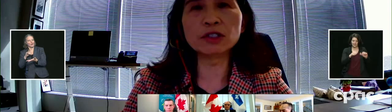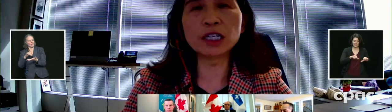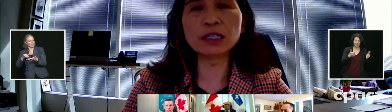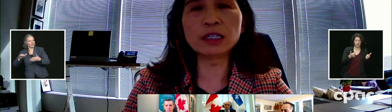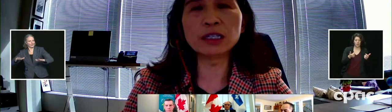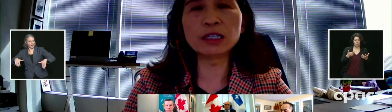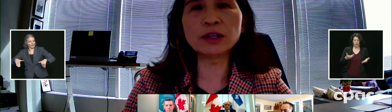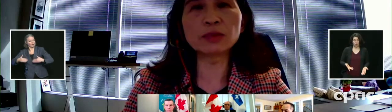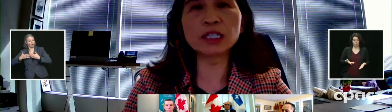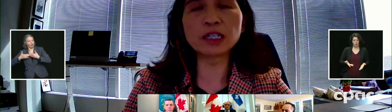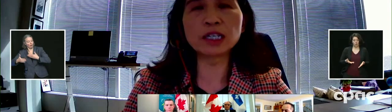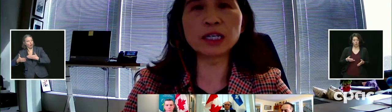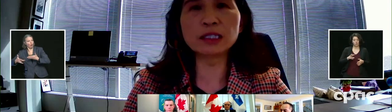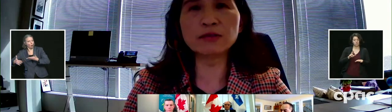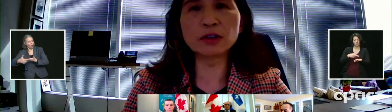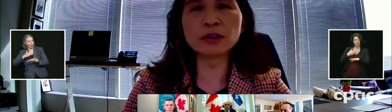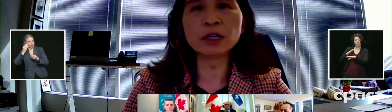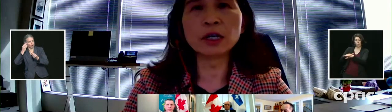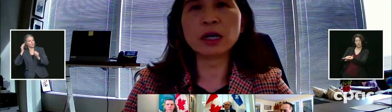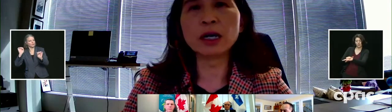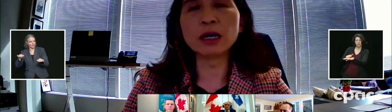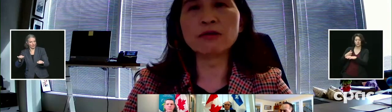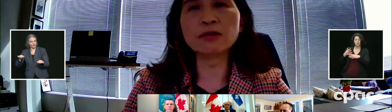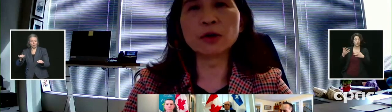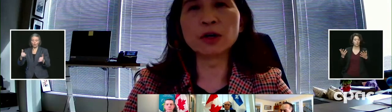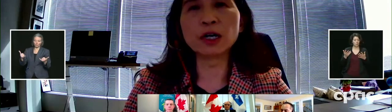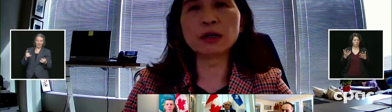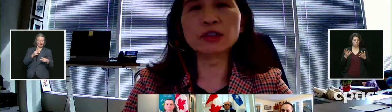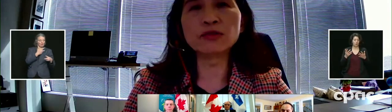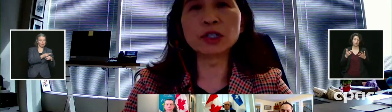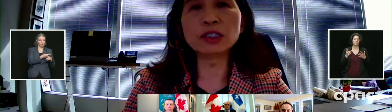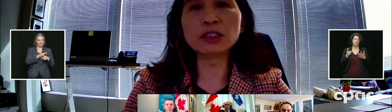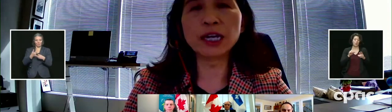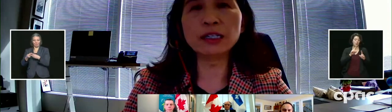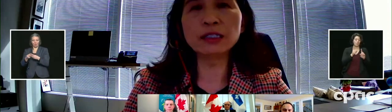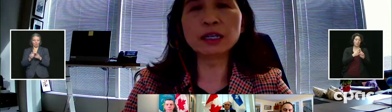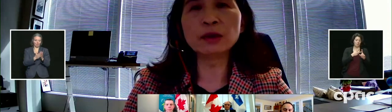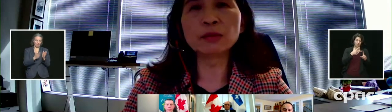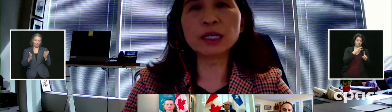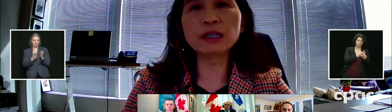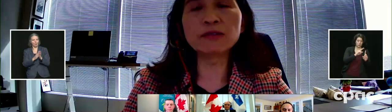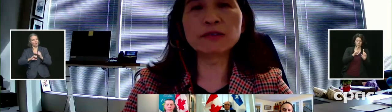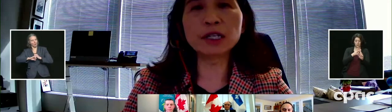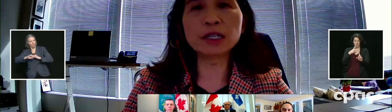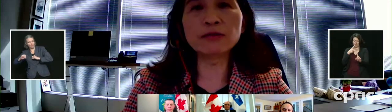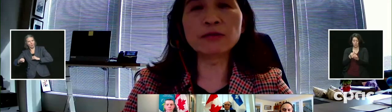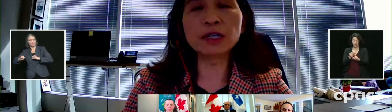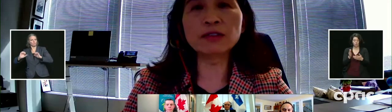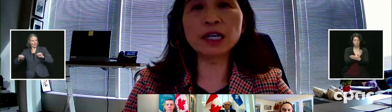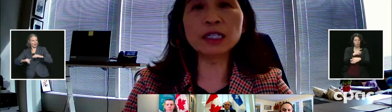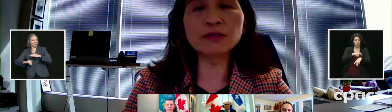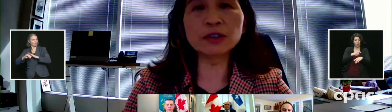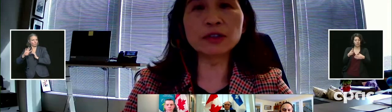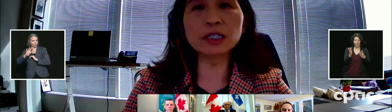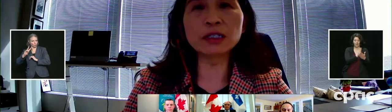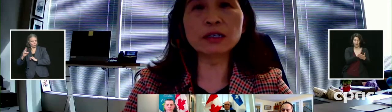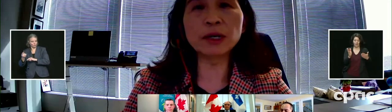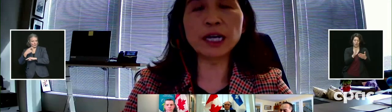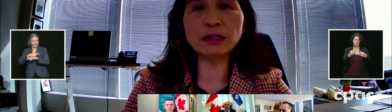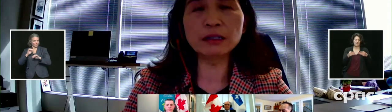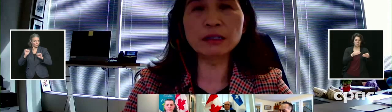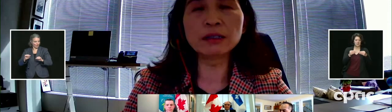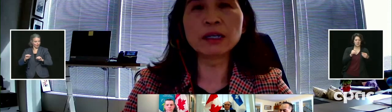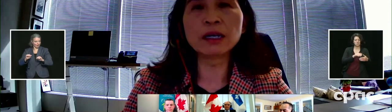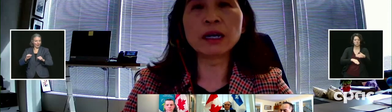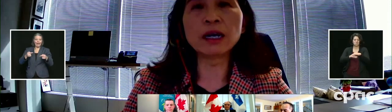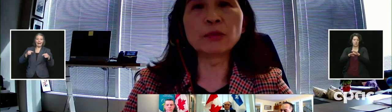you can flexibly look at that interval for up to 42 days. But if that interval is